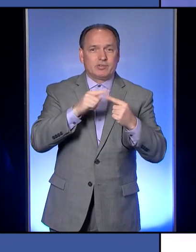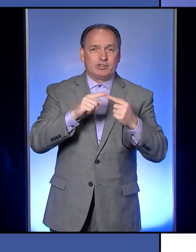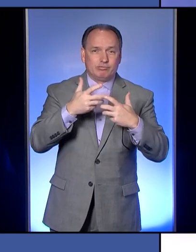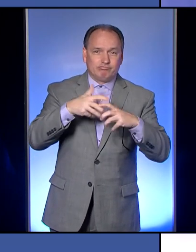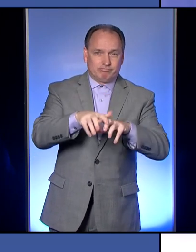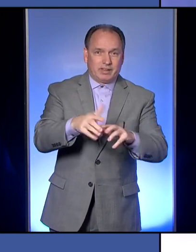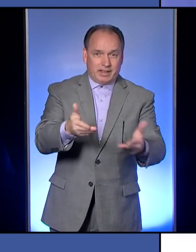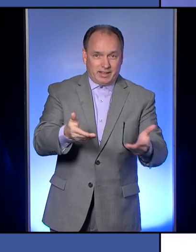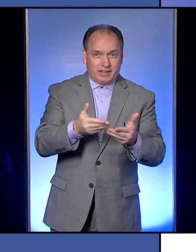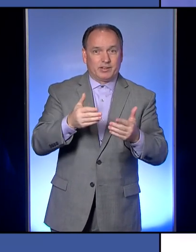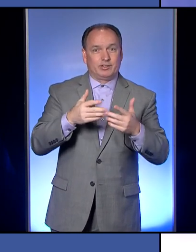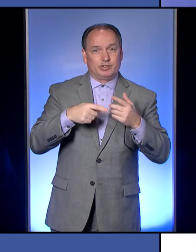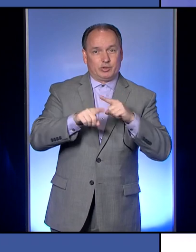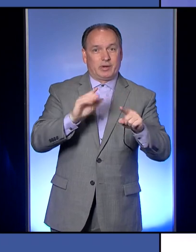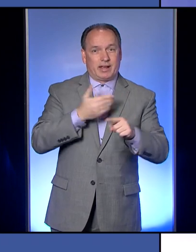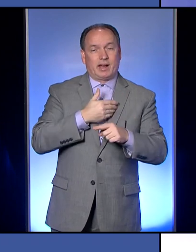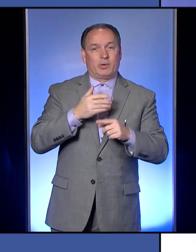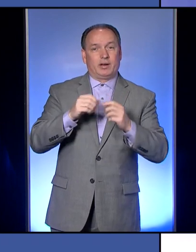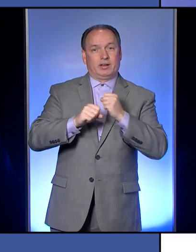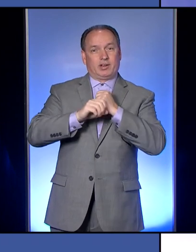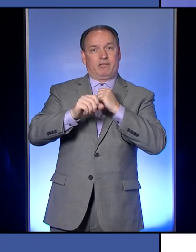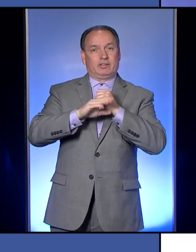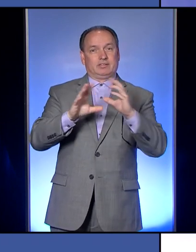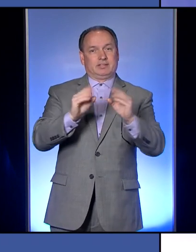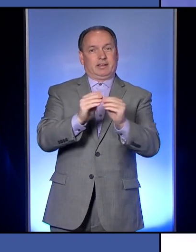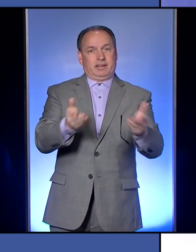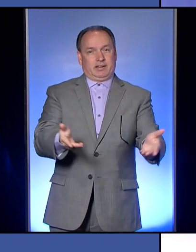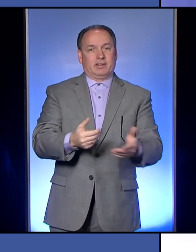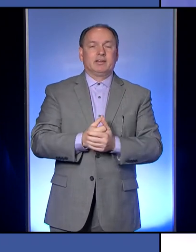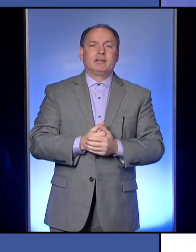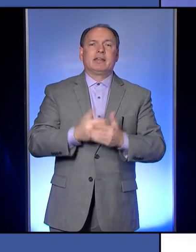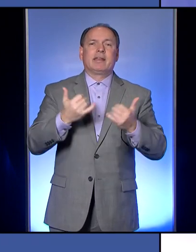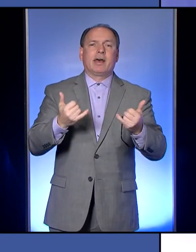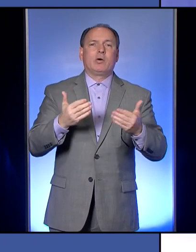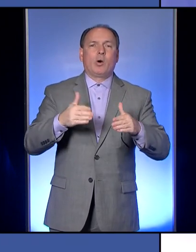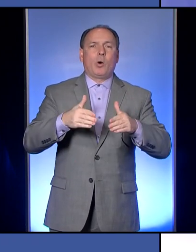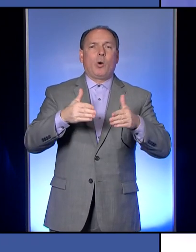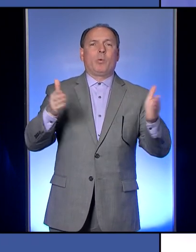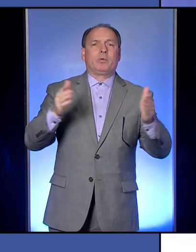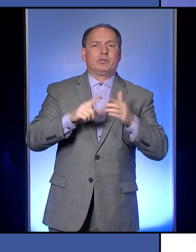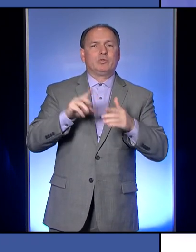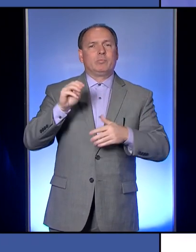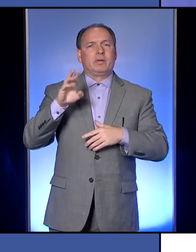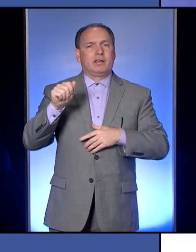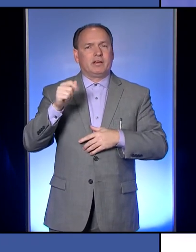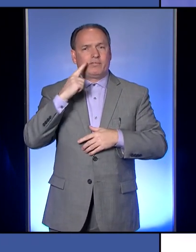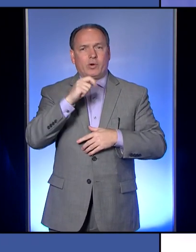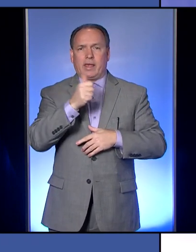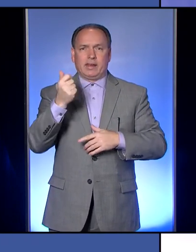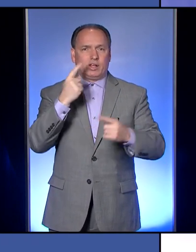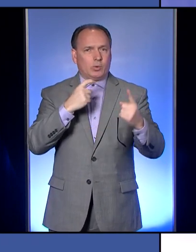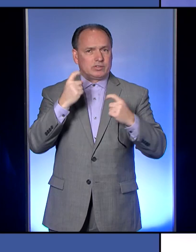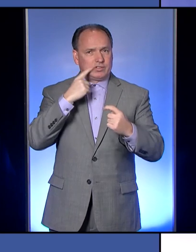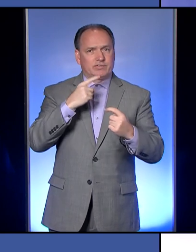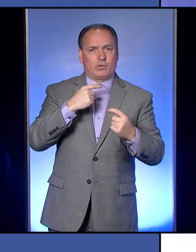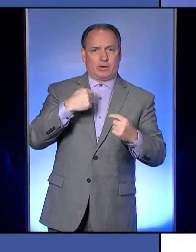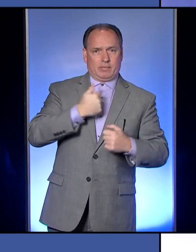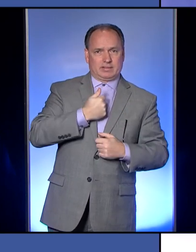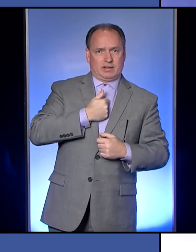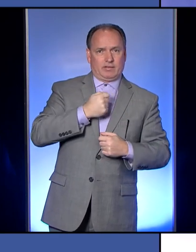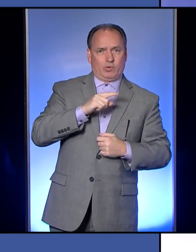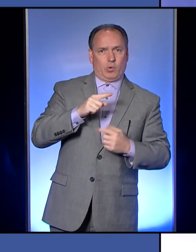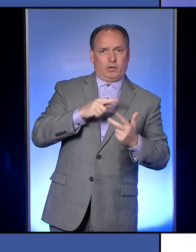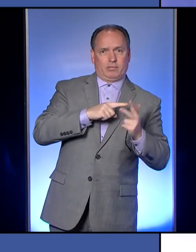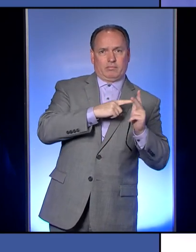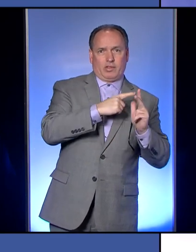here in these press briefings. And now I'd like to open it up to the media for questions for myself or any of the four guests that are with us today. And